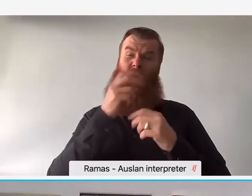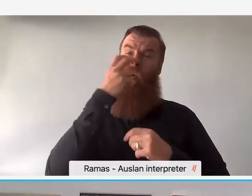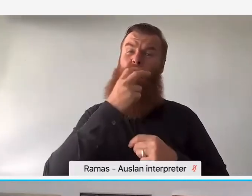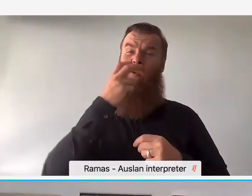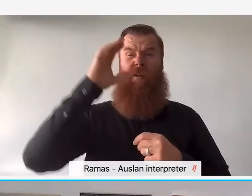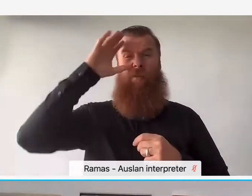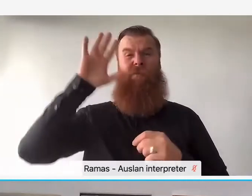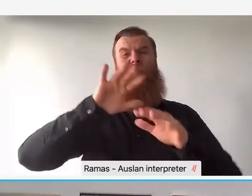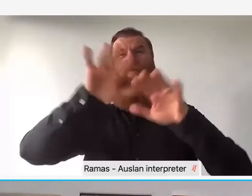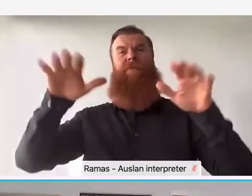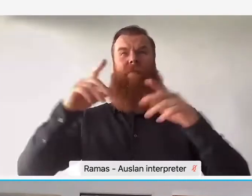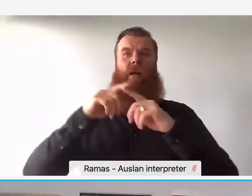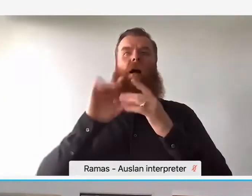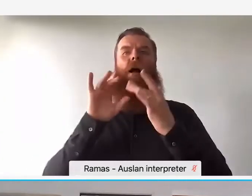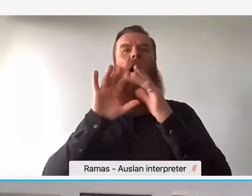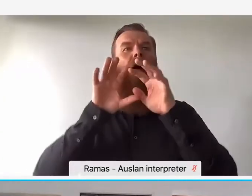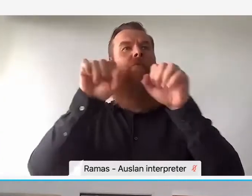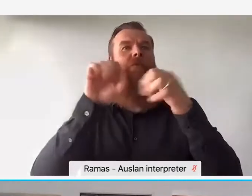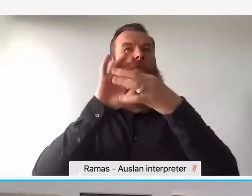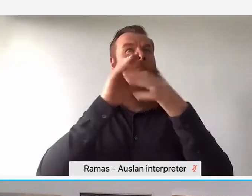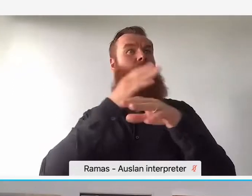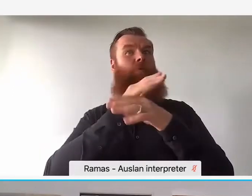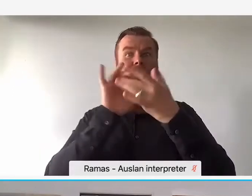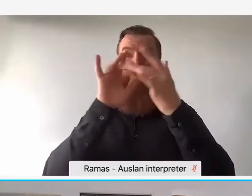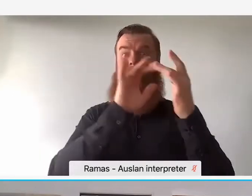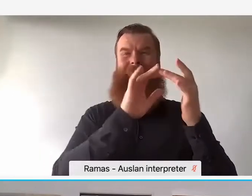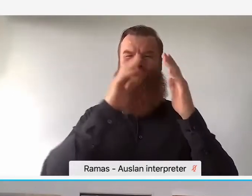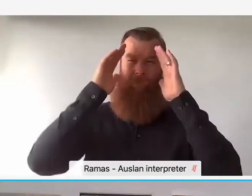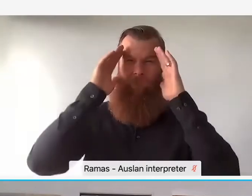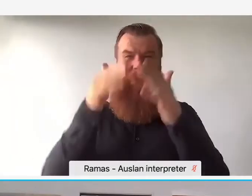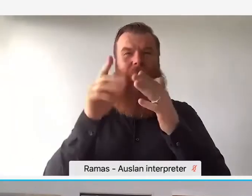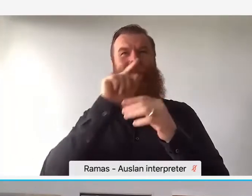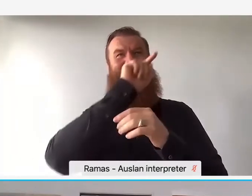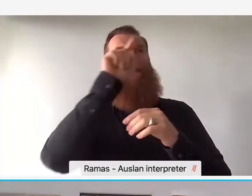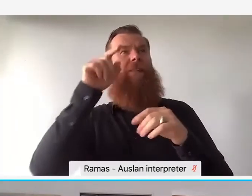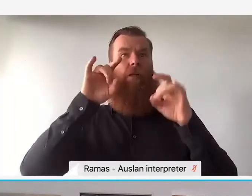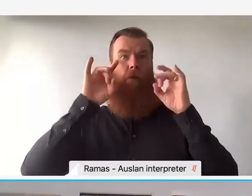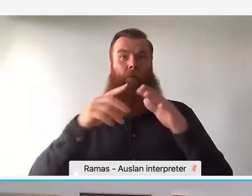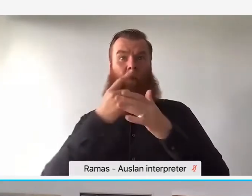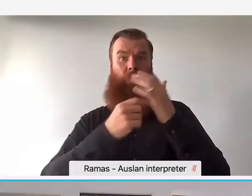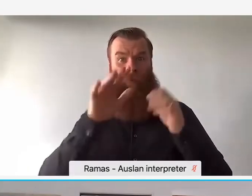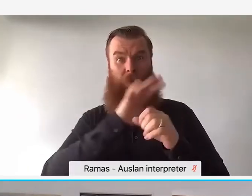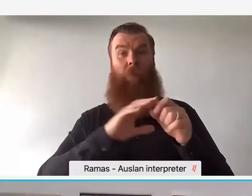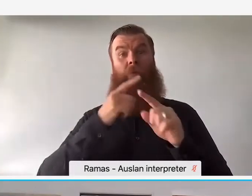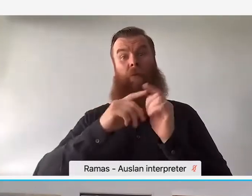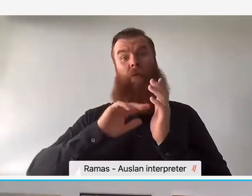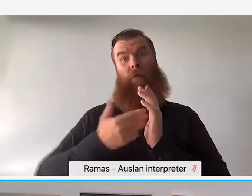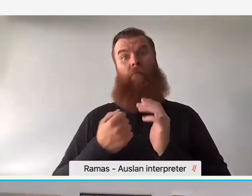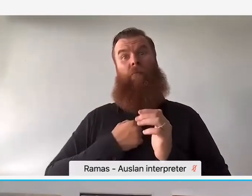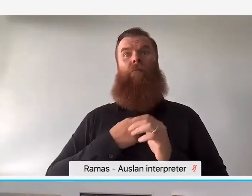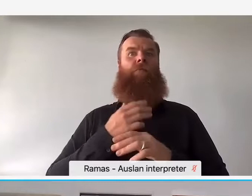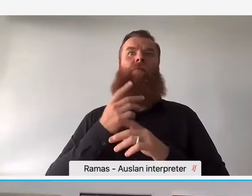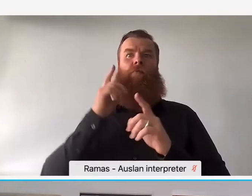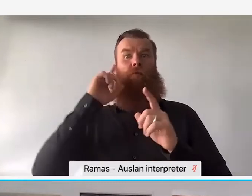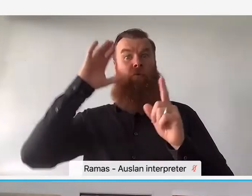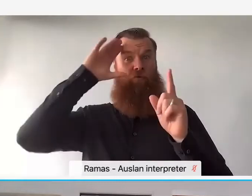and that was just purely focused on the regions of Australia. Now our role covers both regional and metro